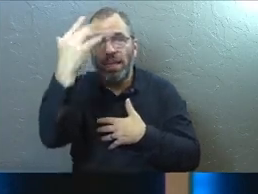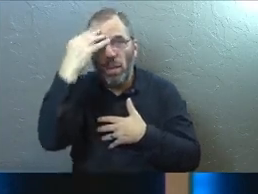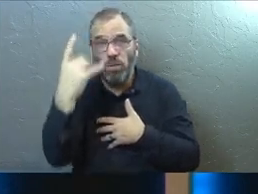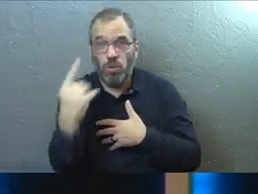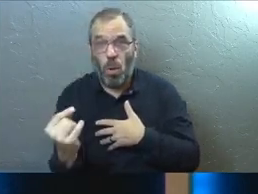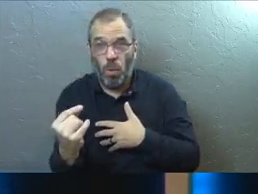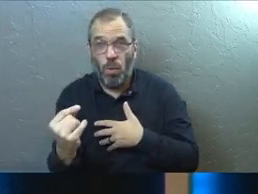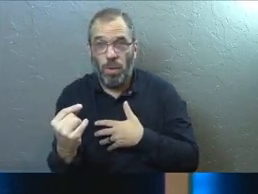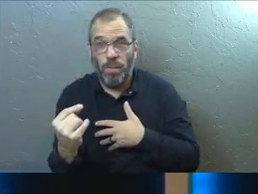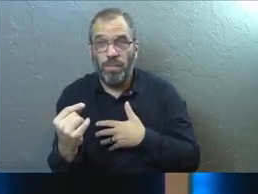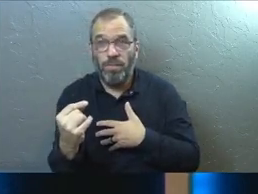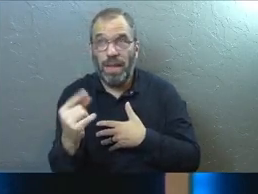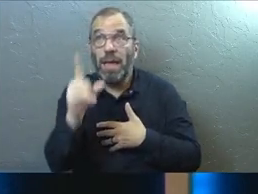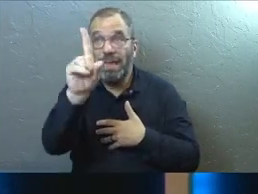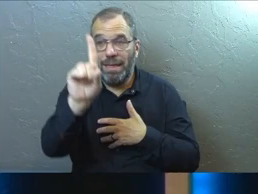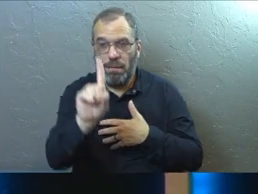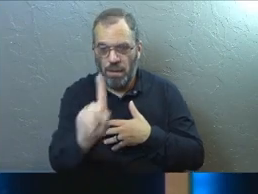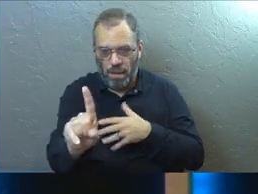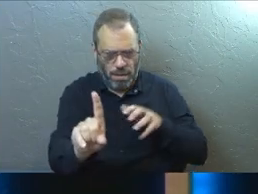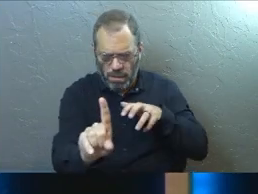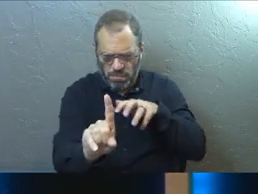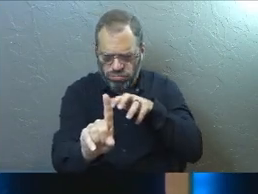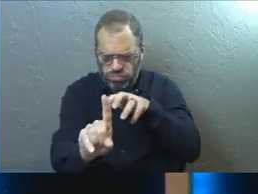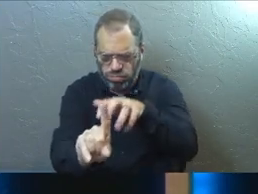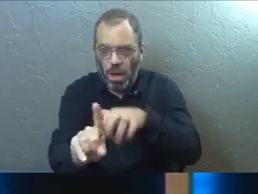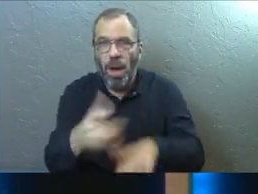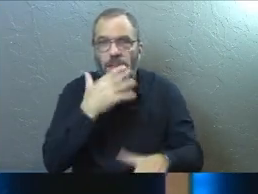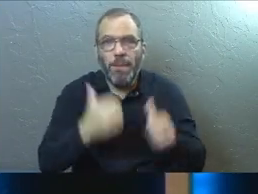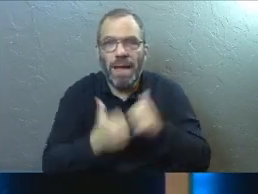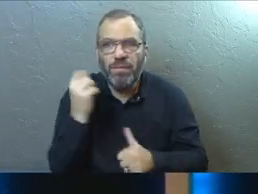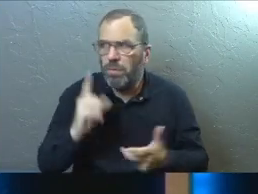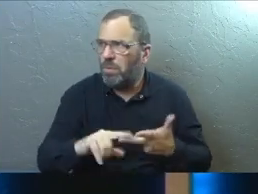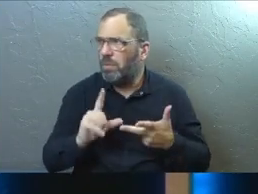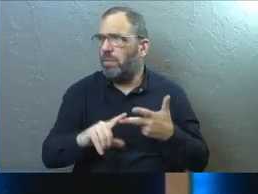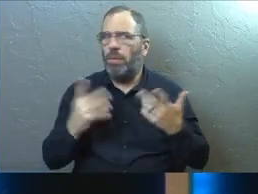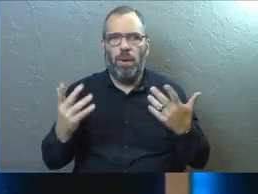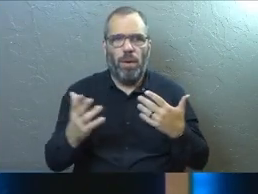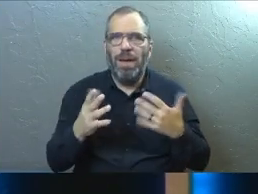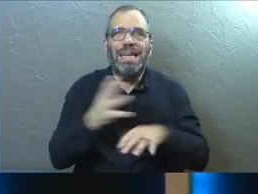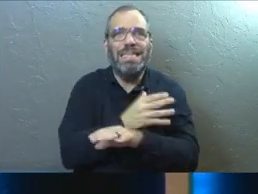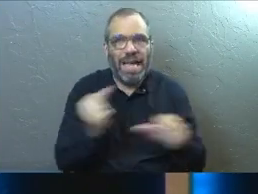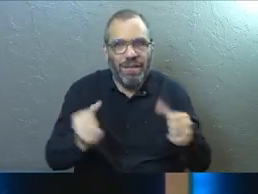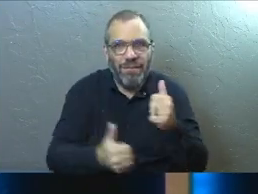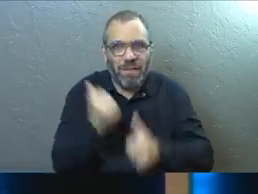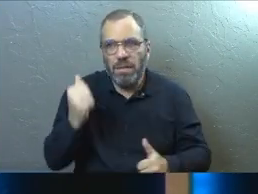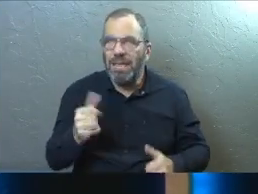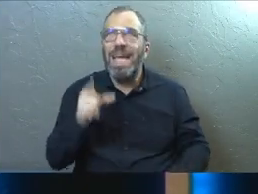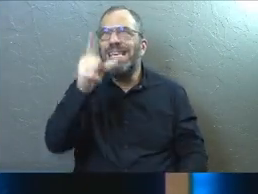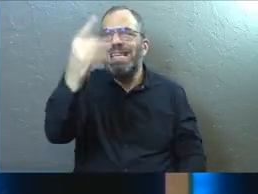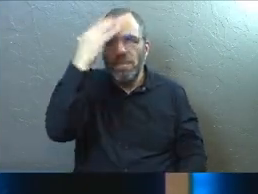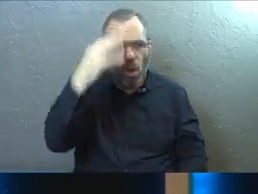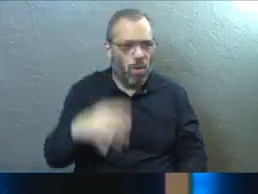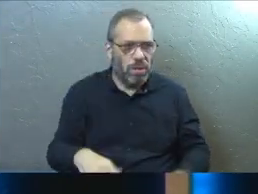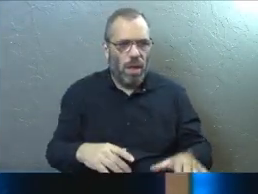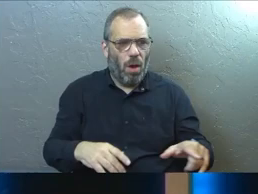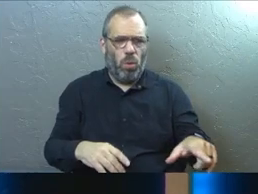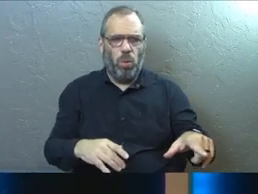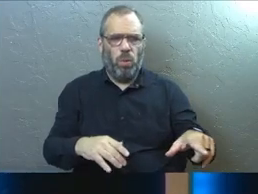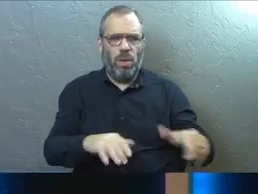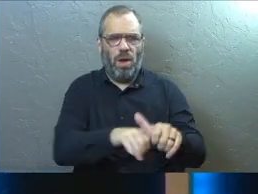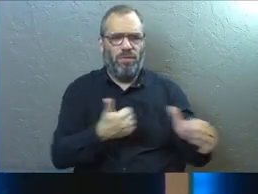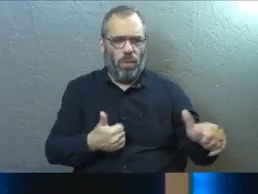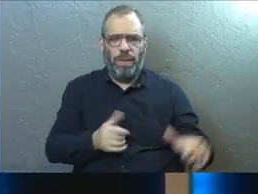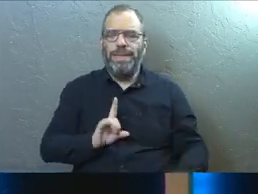knows, okay, this is where we need to get to. This is where like the best food is or whatever. This is the safest place to be. And he knows what places to